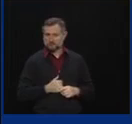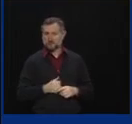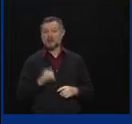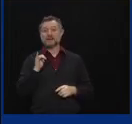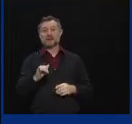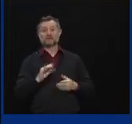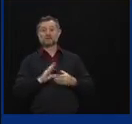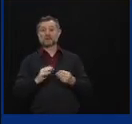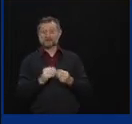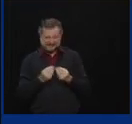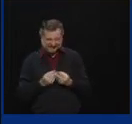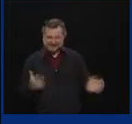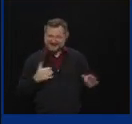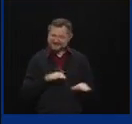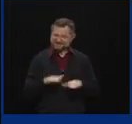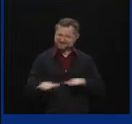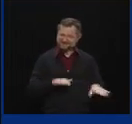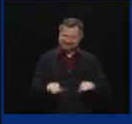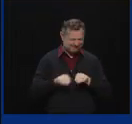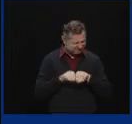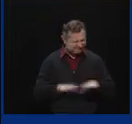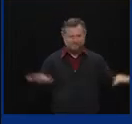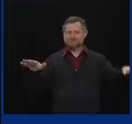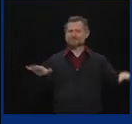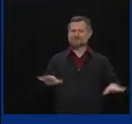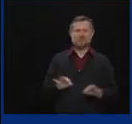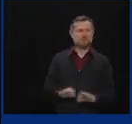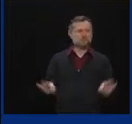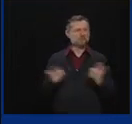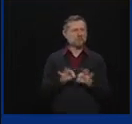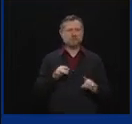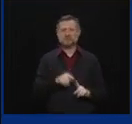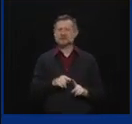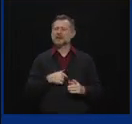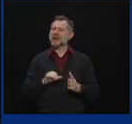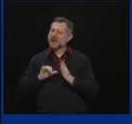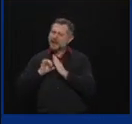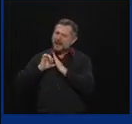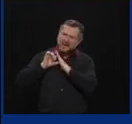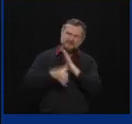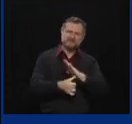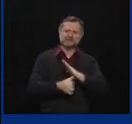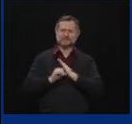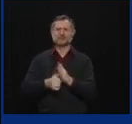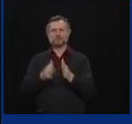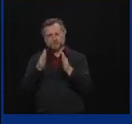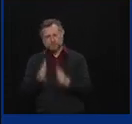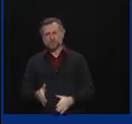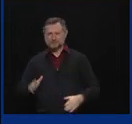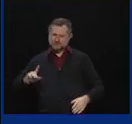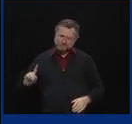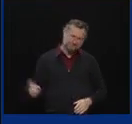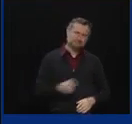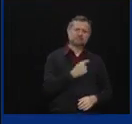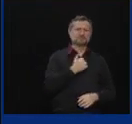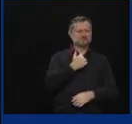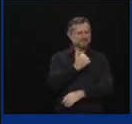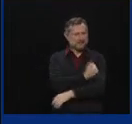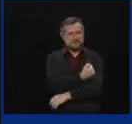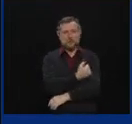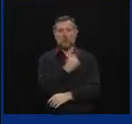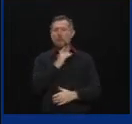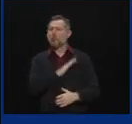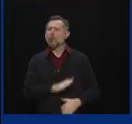message, because it's very important that we resonate the importance of getting individuals vaccinated in all